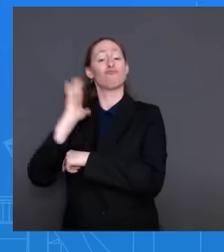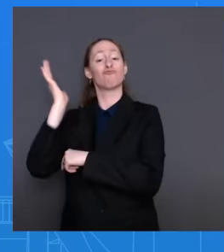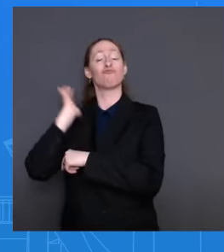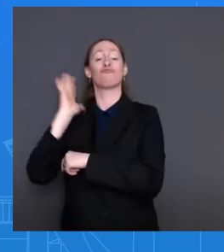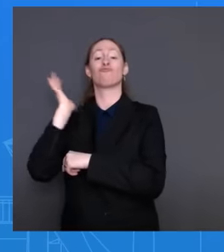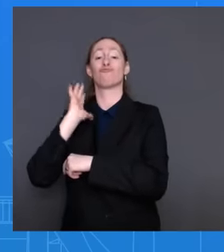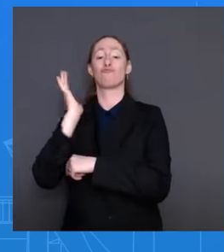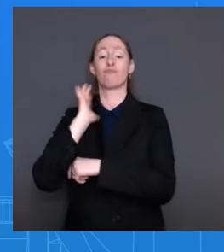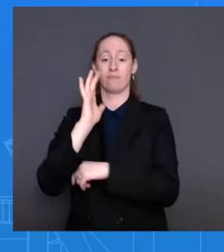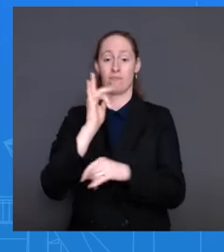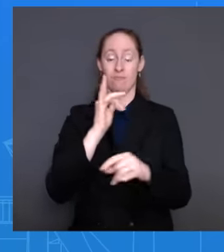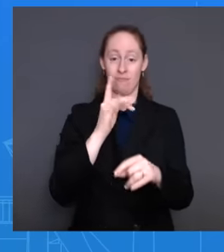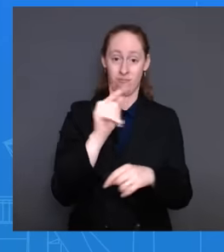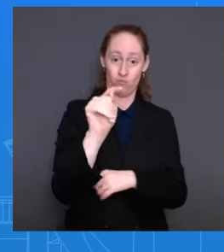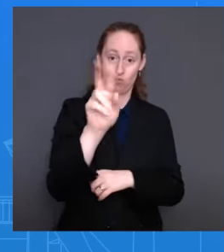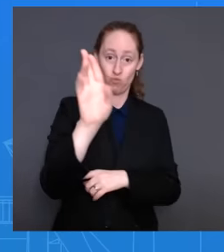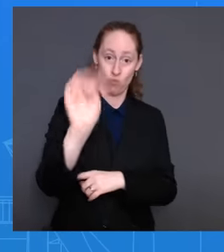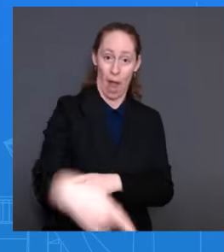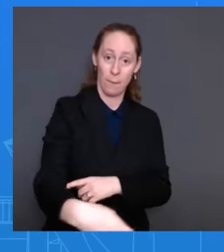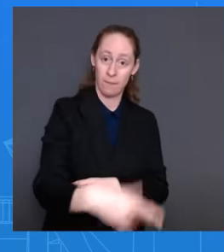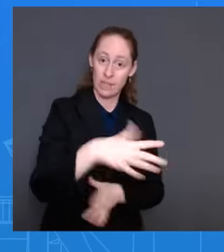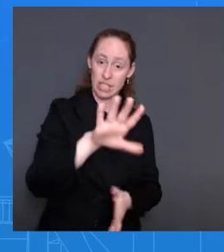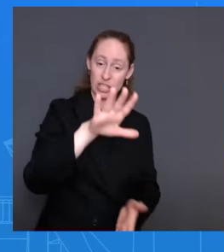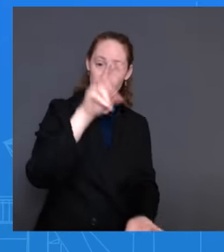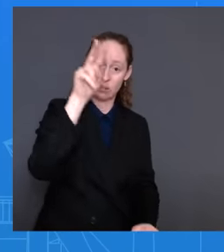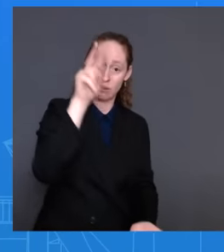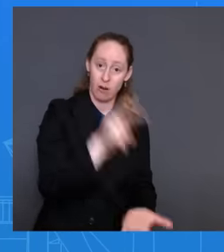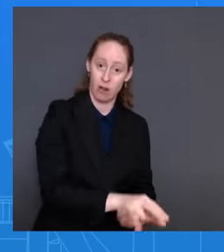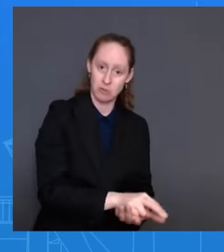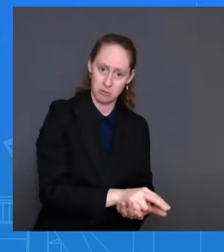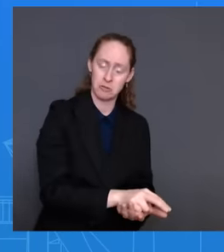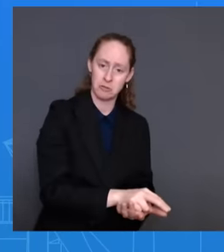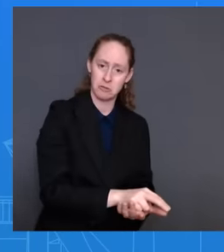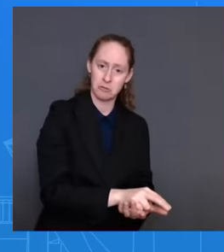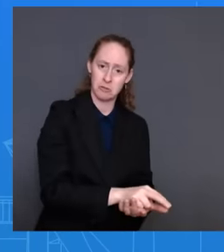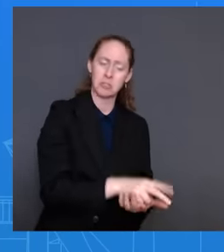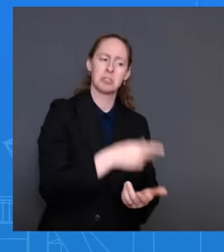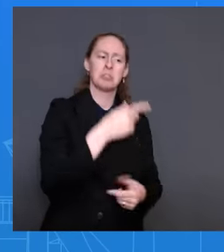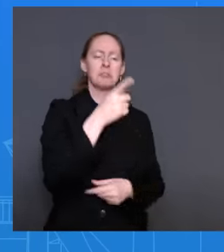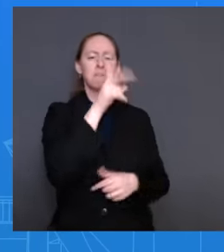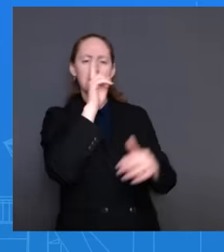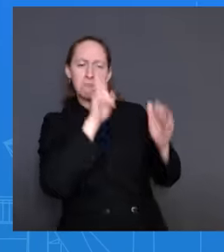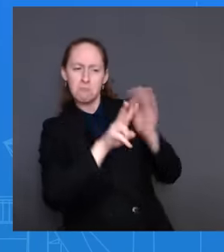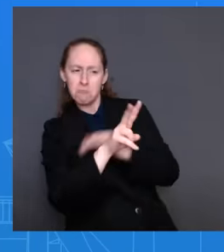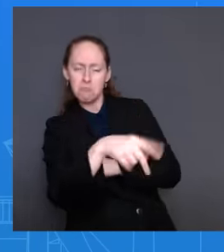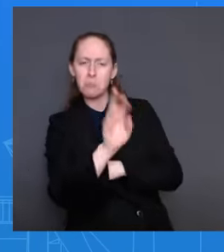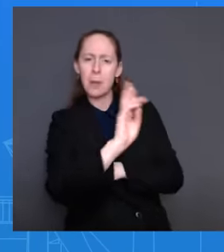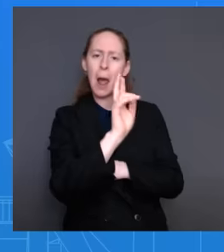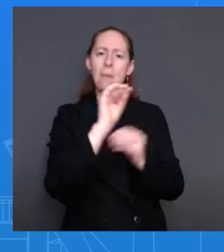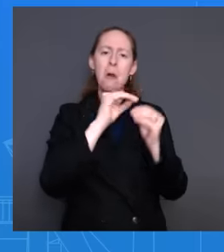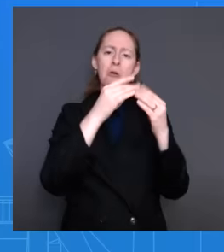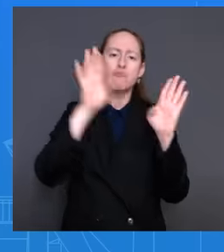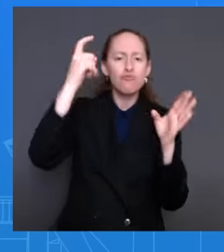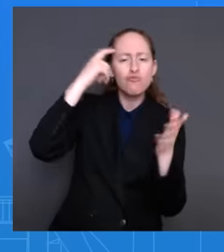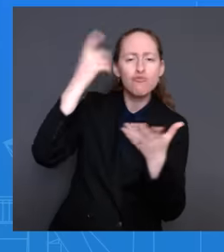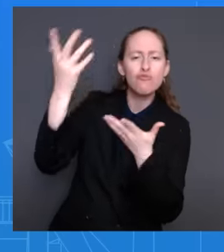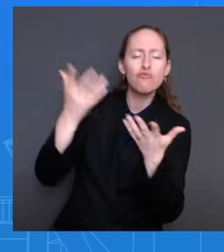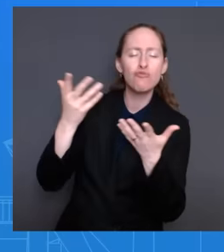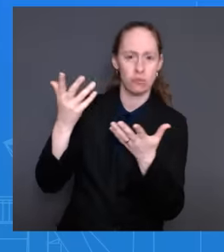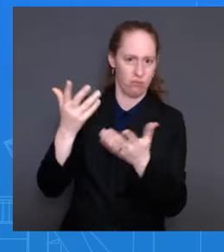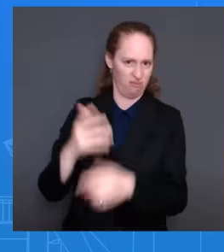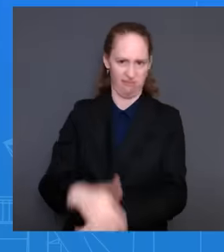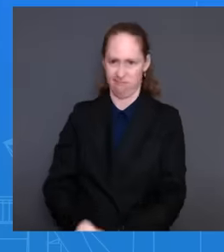issues. Many Democrats that you talk to say that that is an outdated view of the modern Senate, that the partisanship has increased